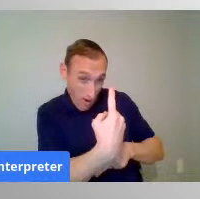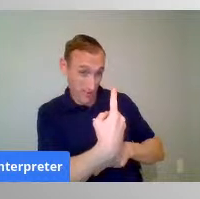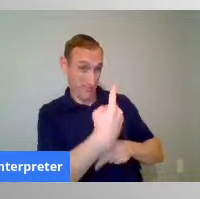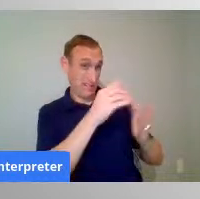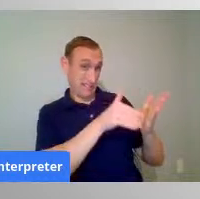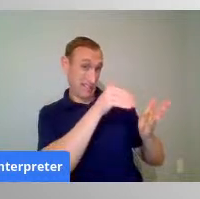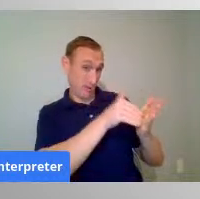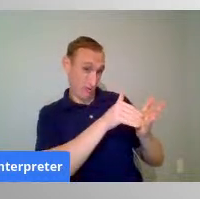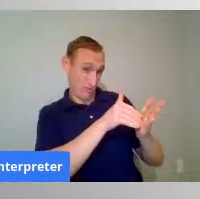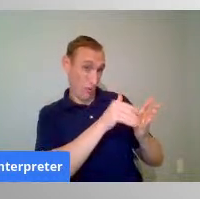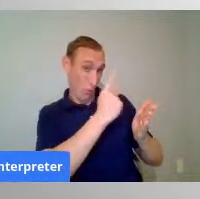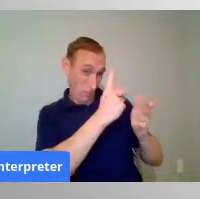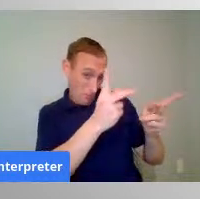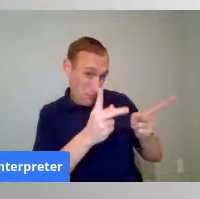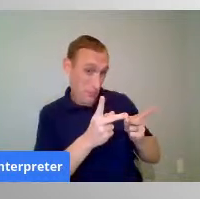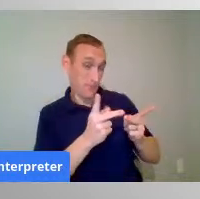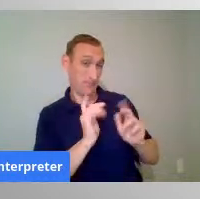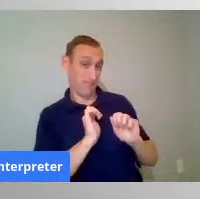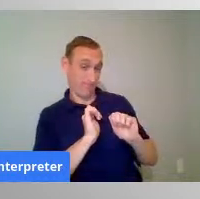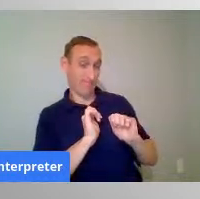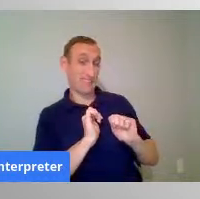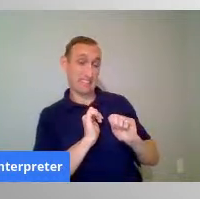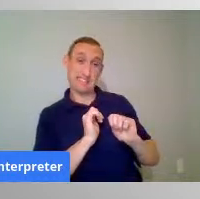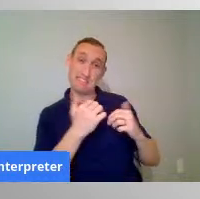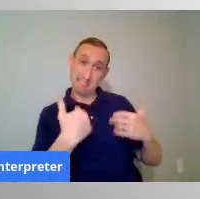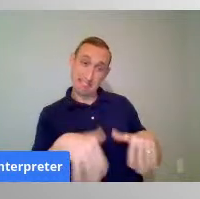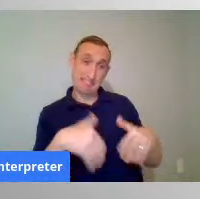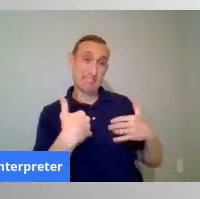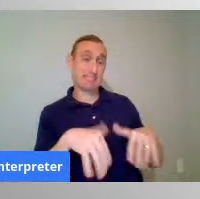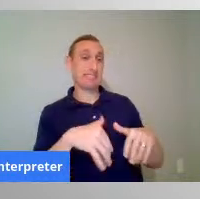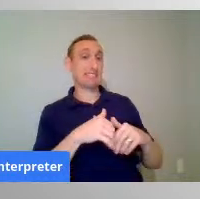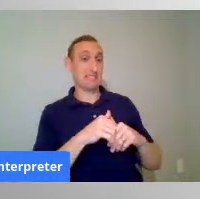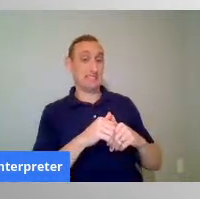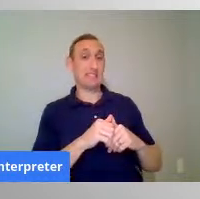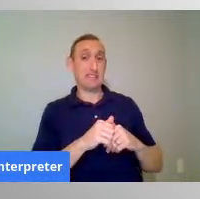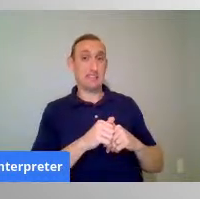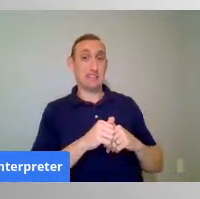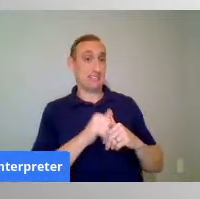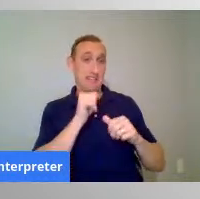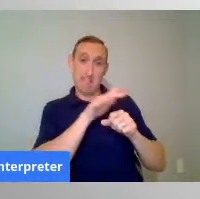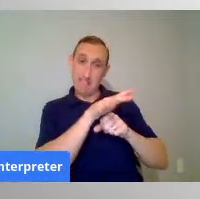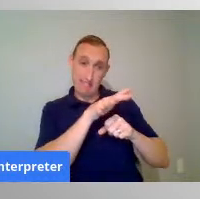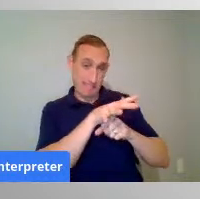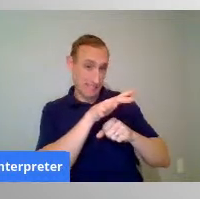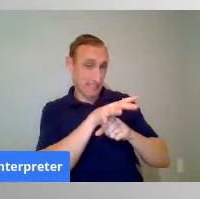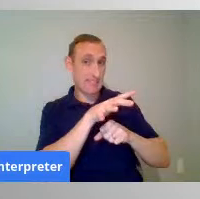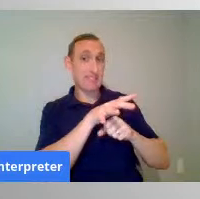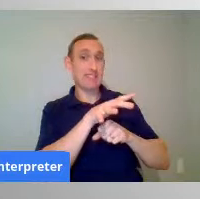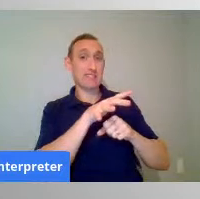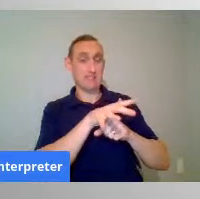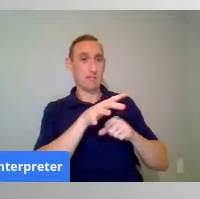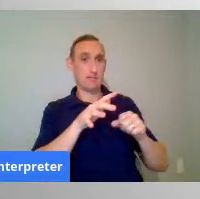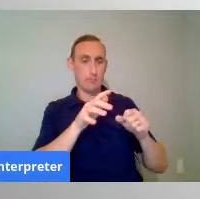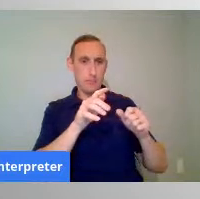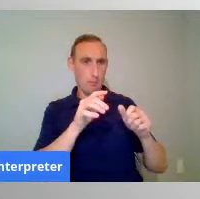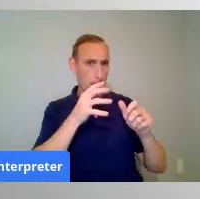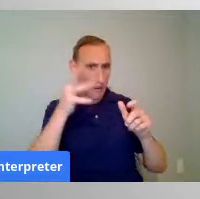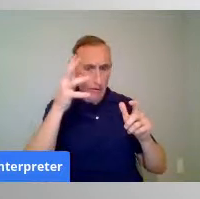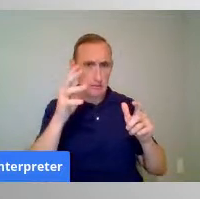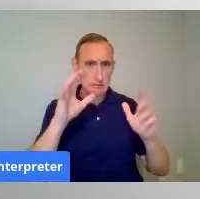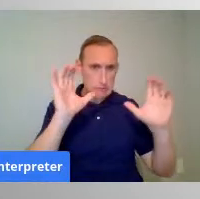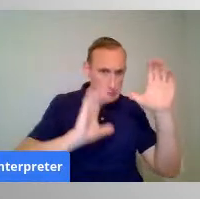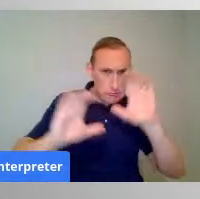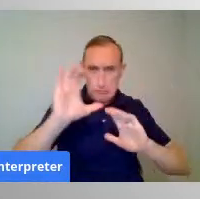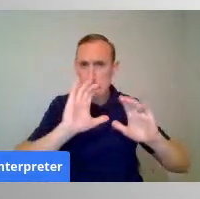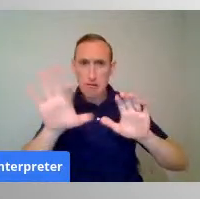conflict and a constraint of the system that. And this is why, again, back to the patchwork nature, why so many